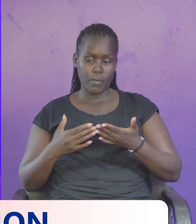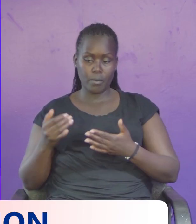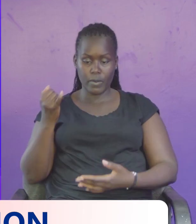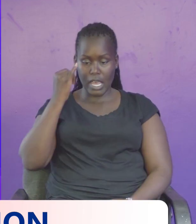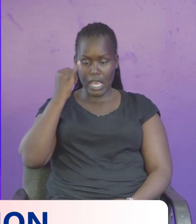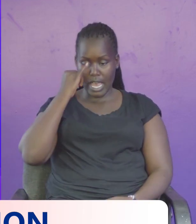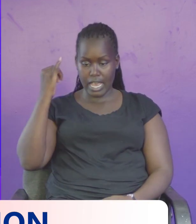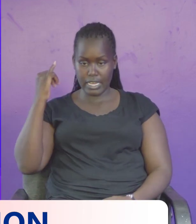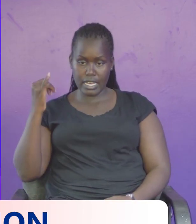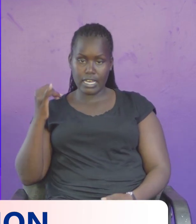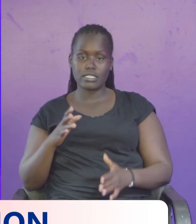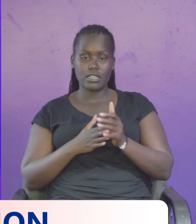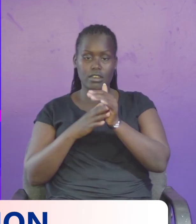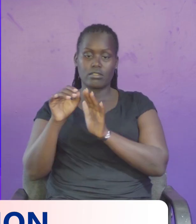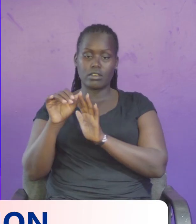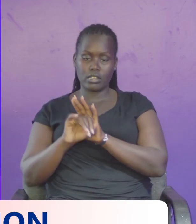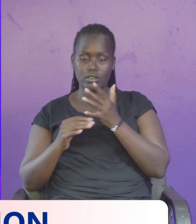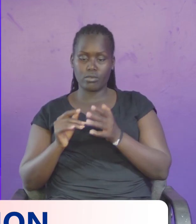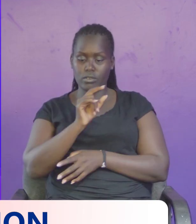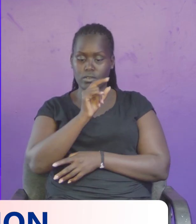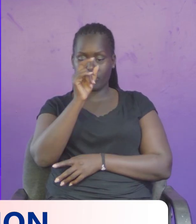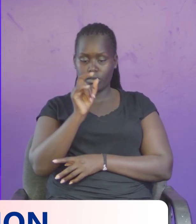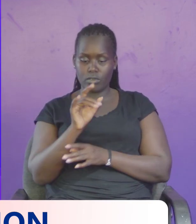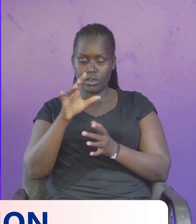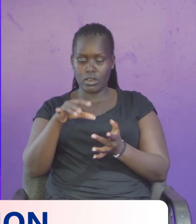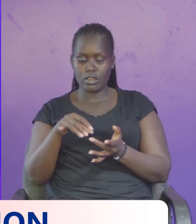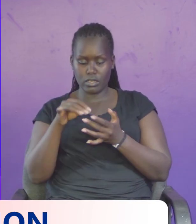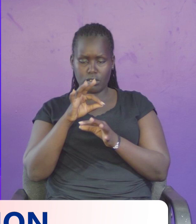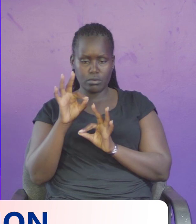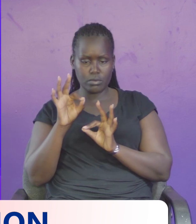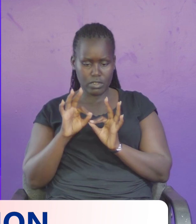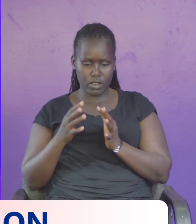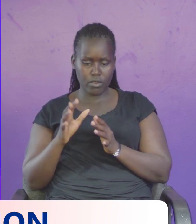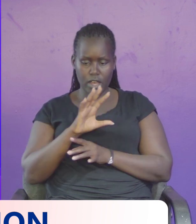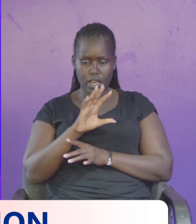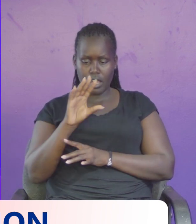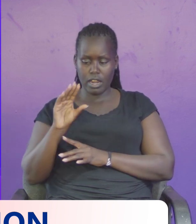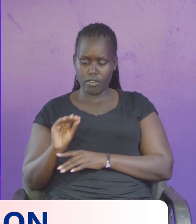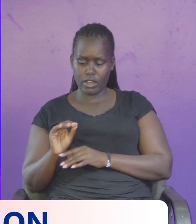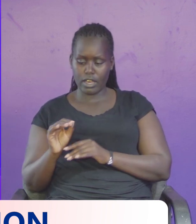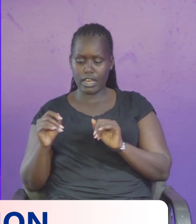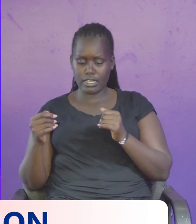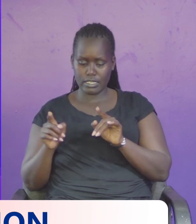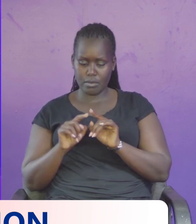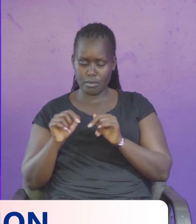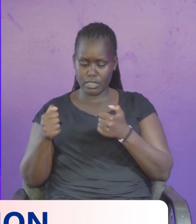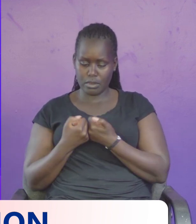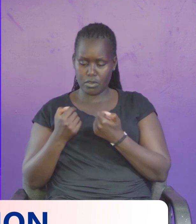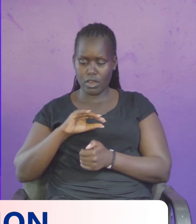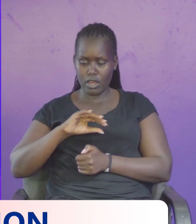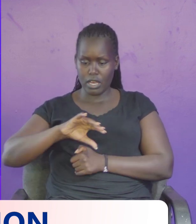ideas, the leaderships in the region, and especially in all the Africa, because this thing happened in Cameroon. You remember when this